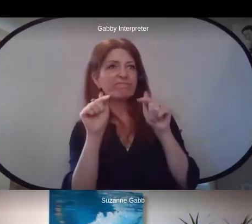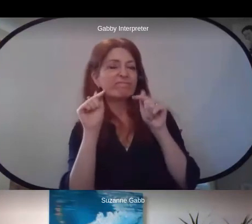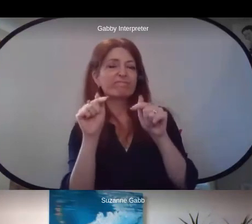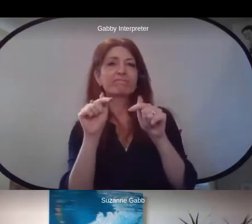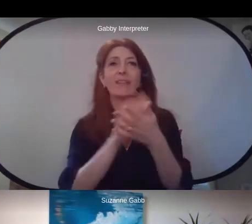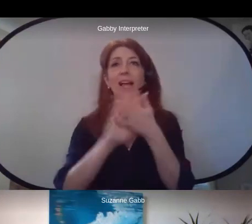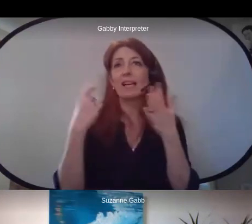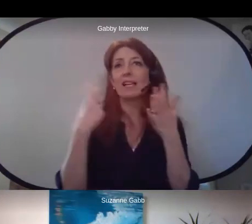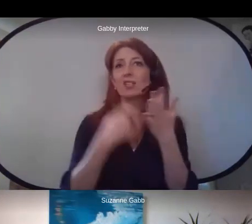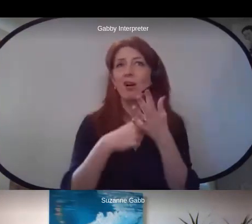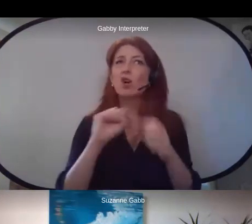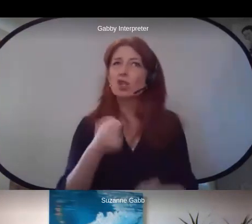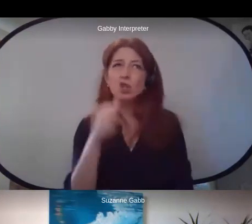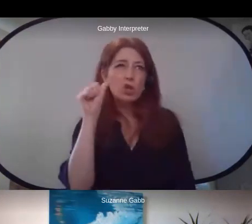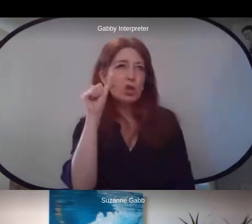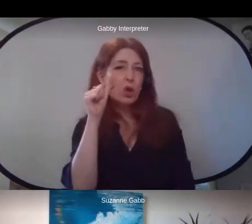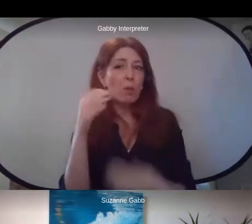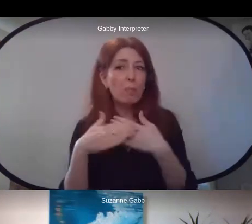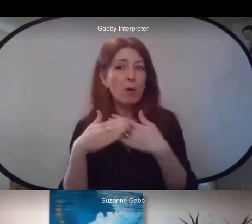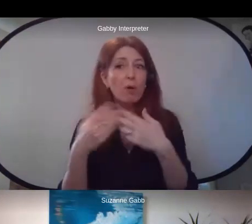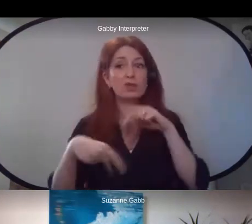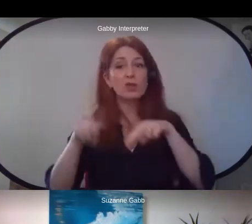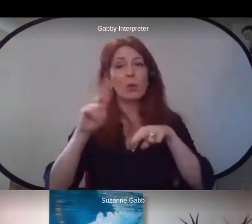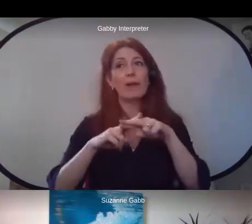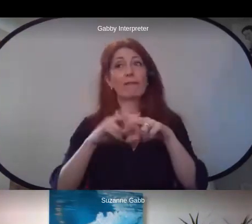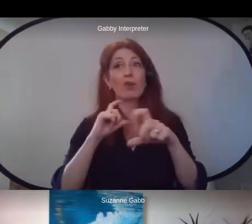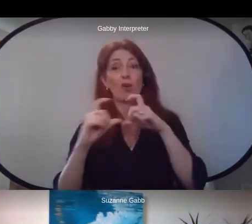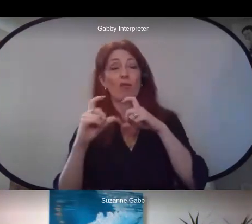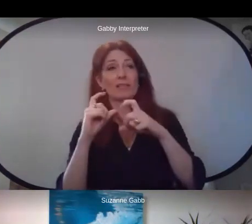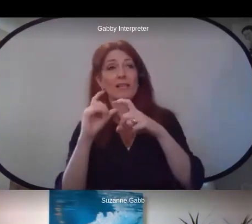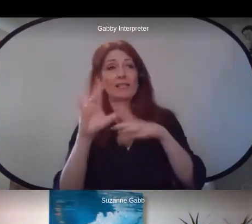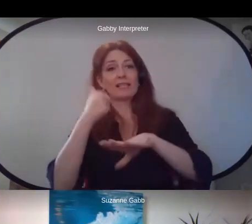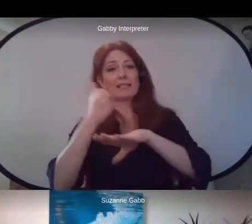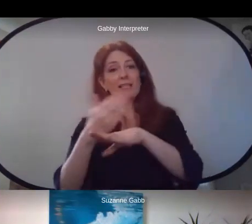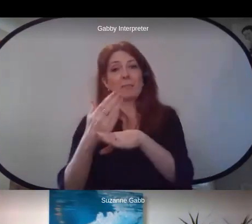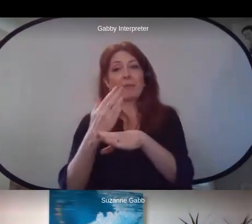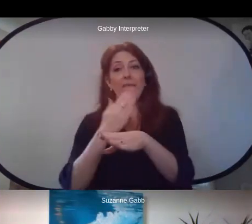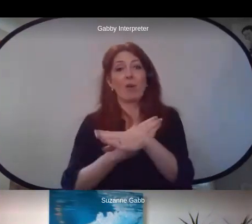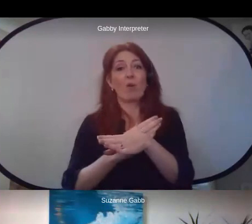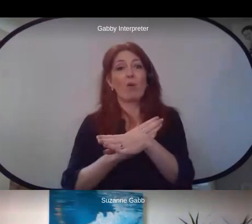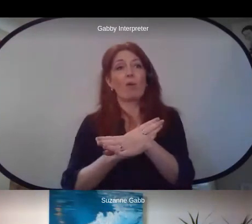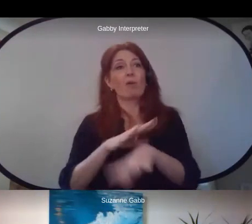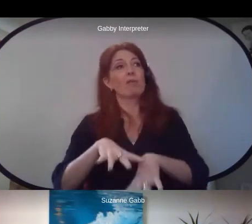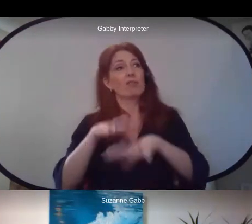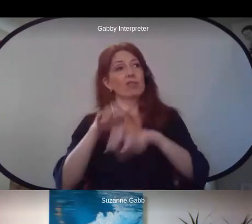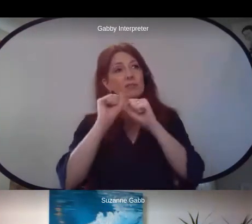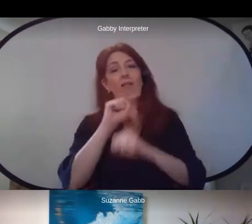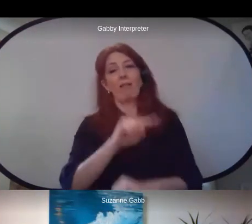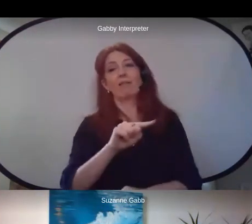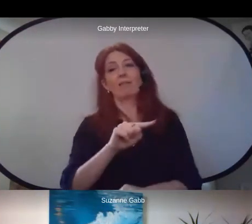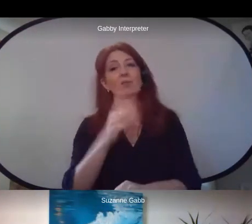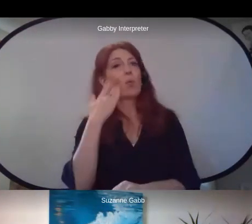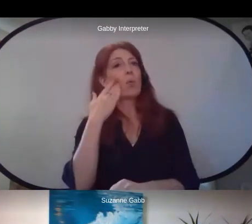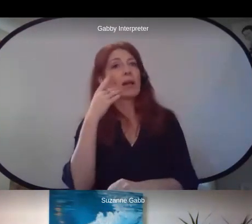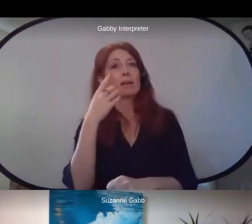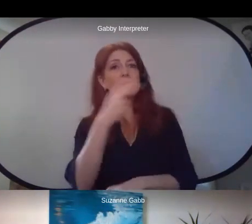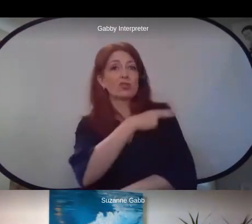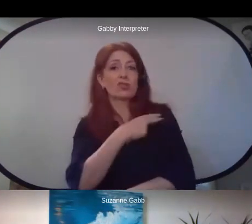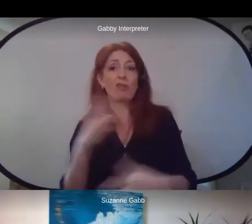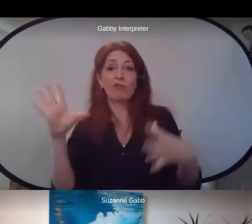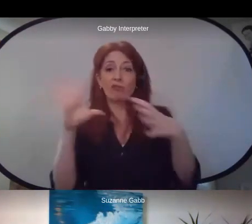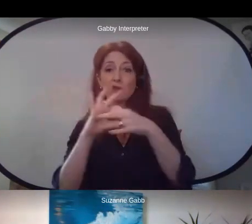about this? If you can get that conversation and mechanism in place from the get go, from the minute that somebody joins this community,